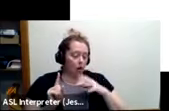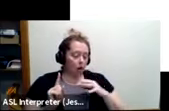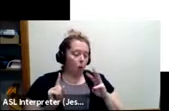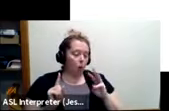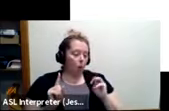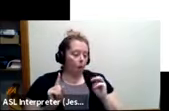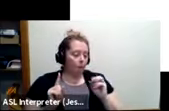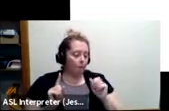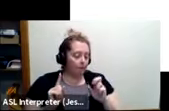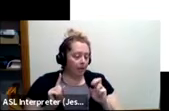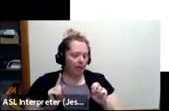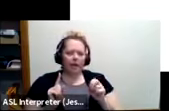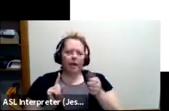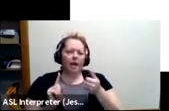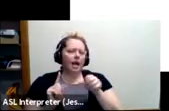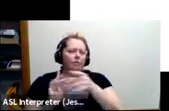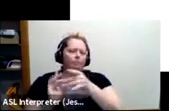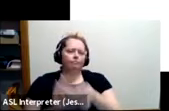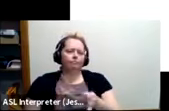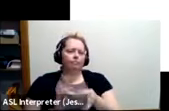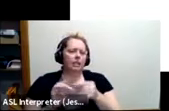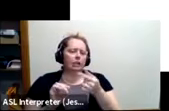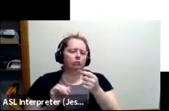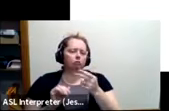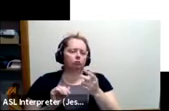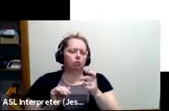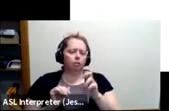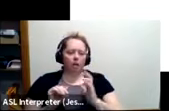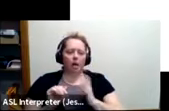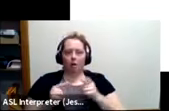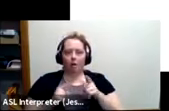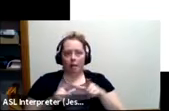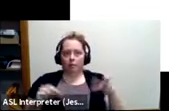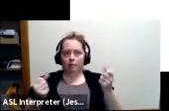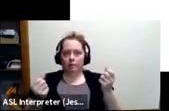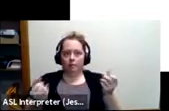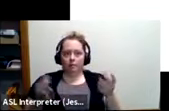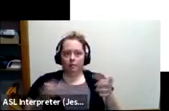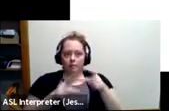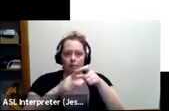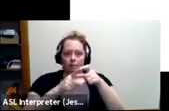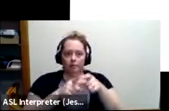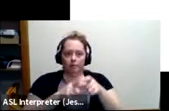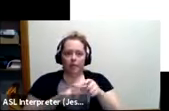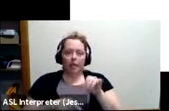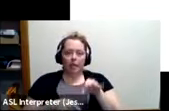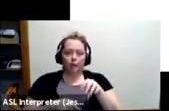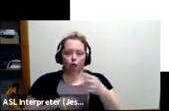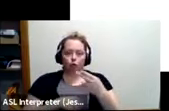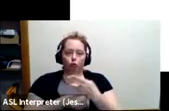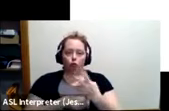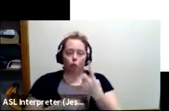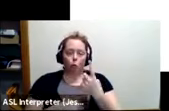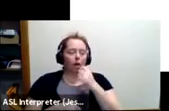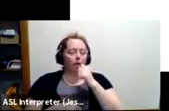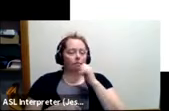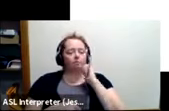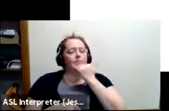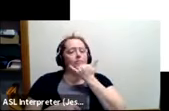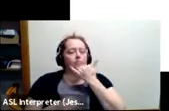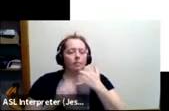are gendered, and we have many gendered nouns in our language. If you're using one that doesn't reflect somebody's gender, that refers